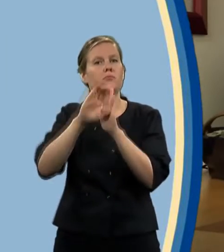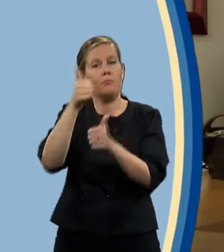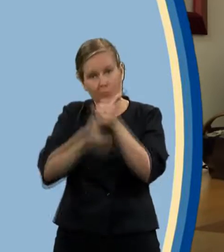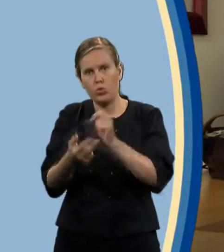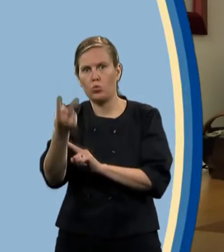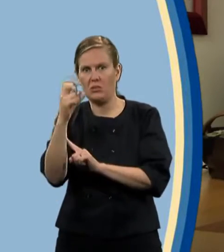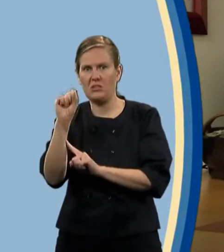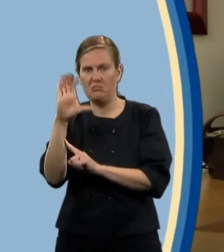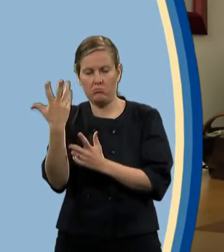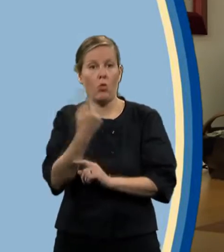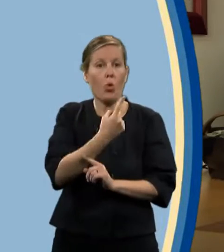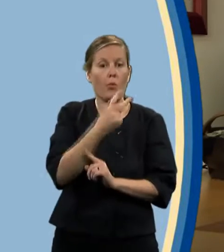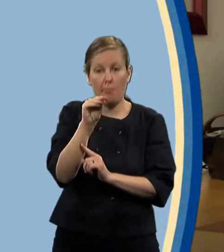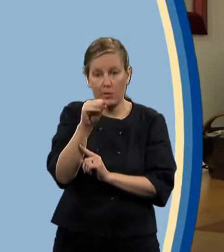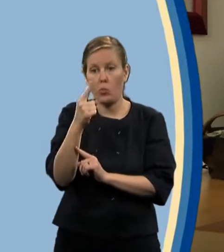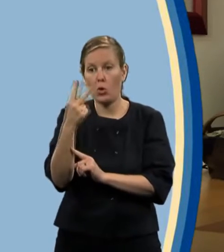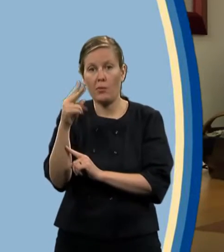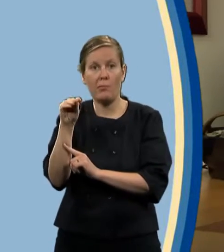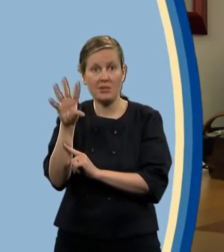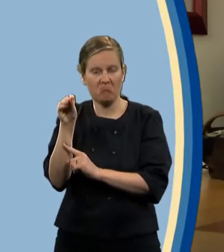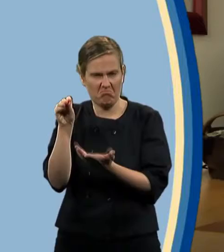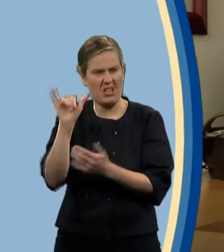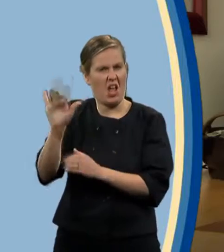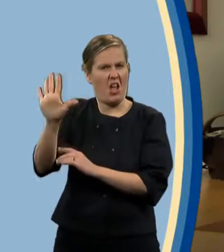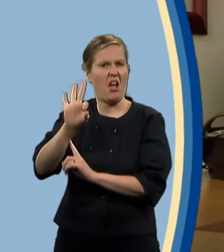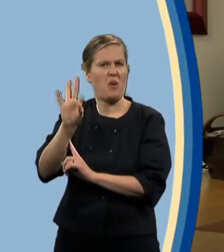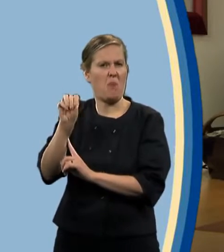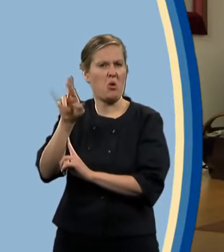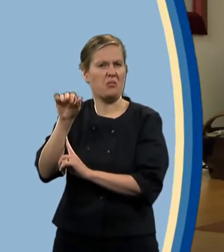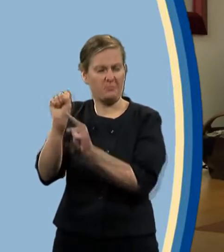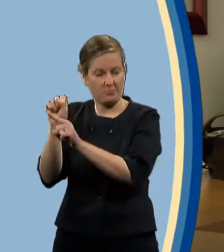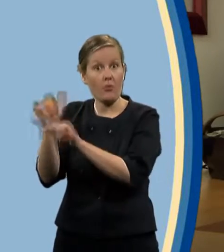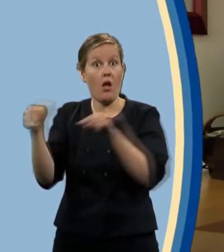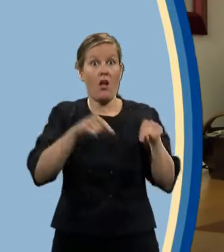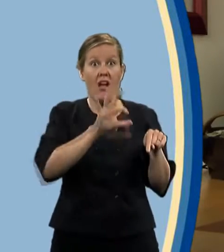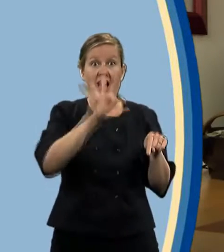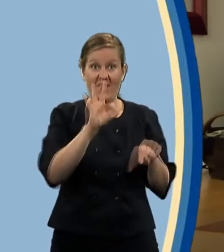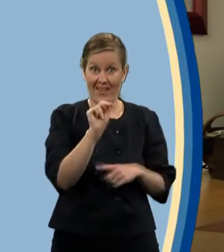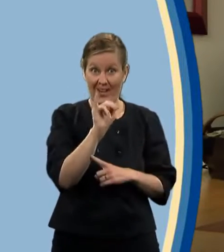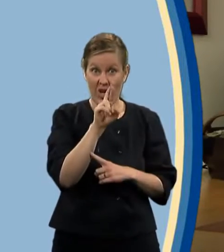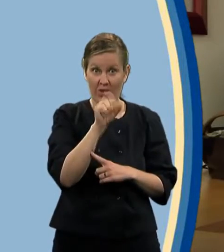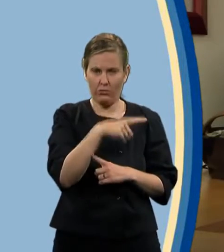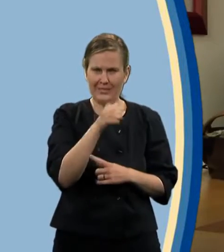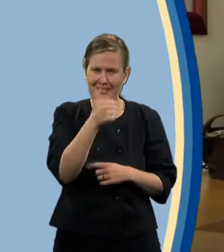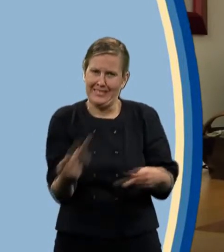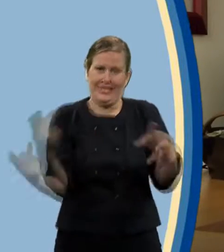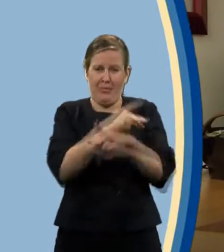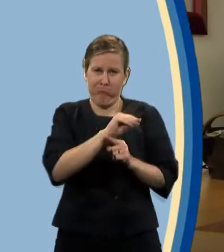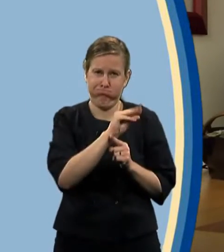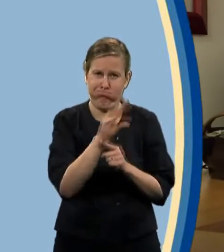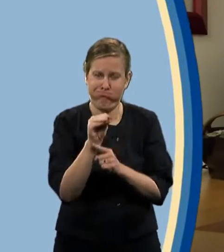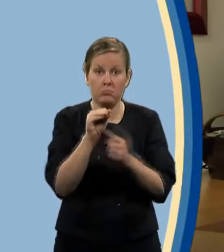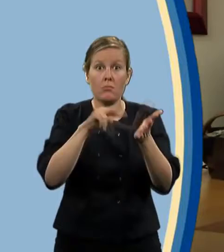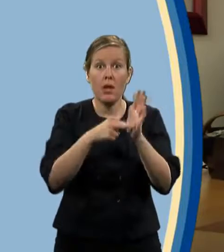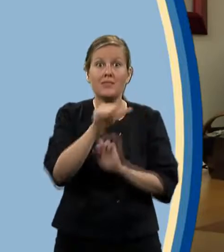what this system does. This system takes snapshots of the human brain's neuronal activity 10 times